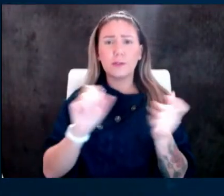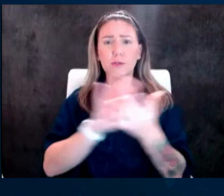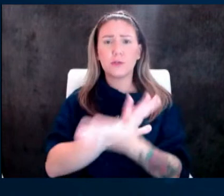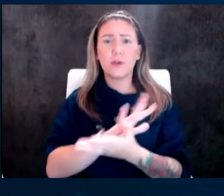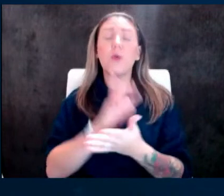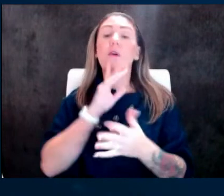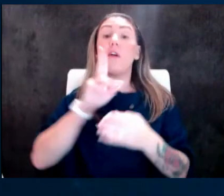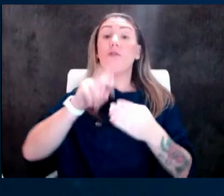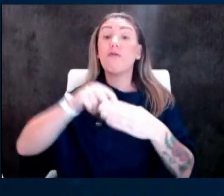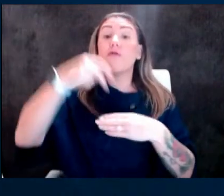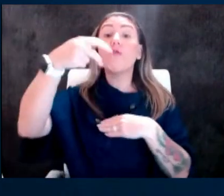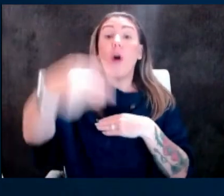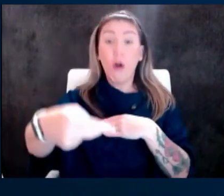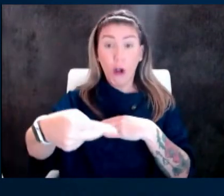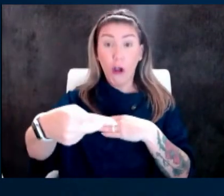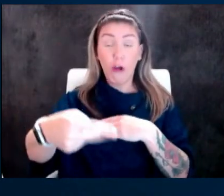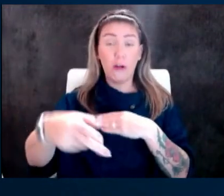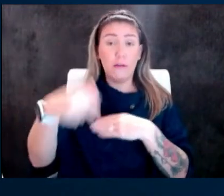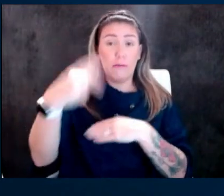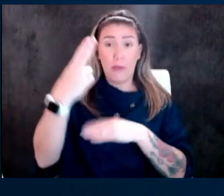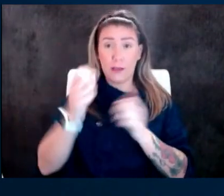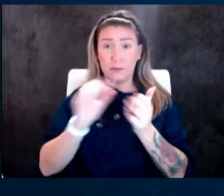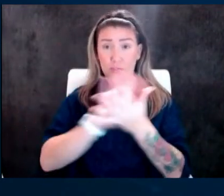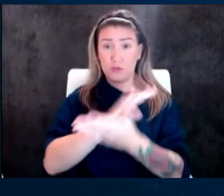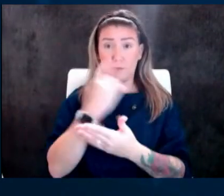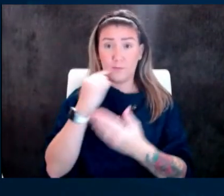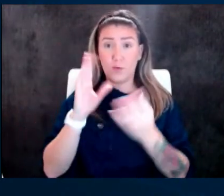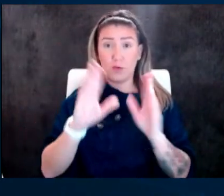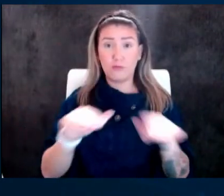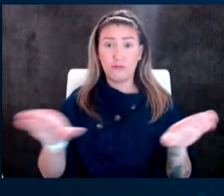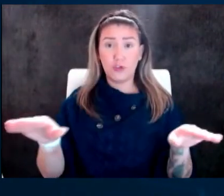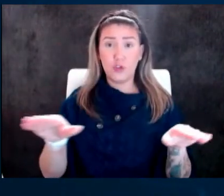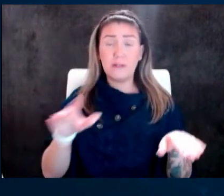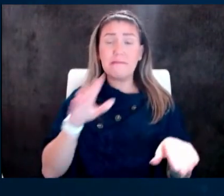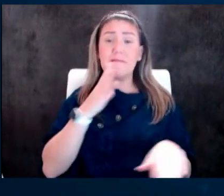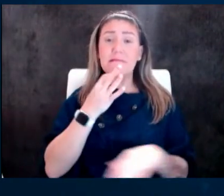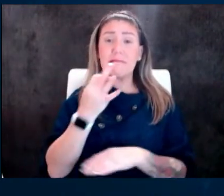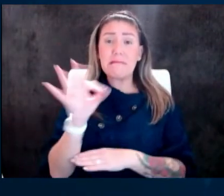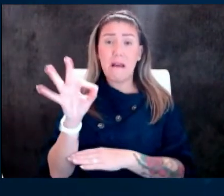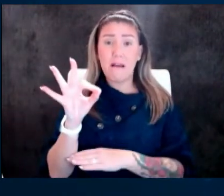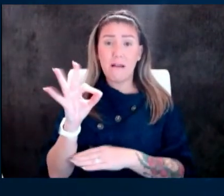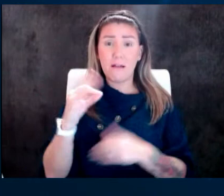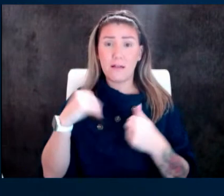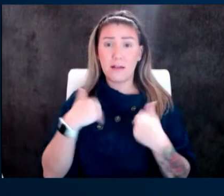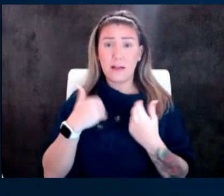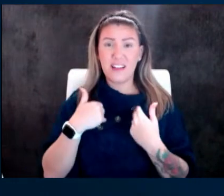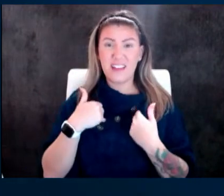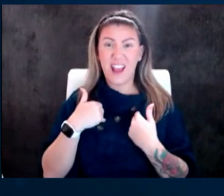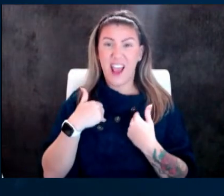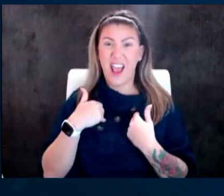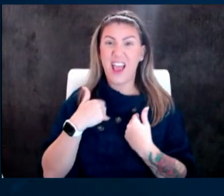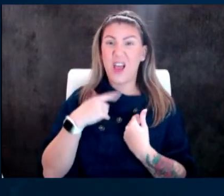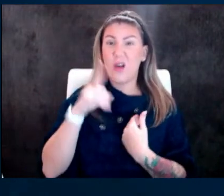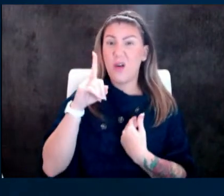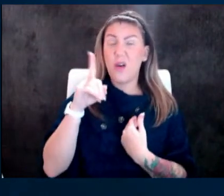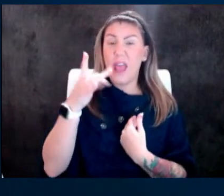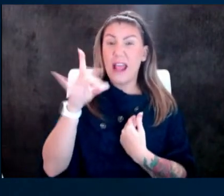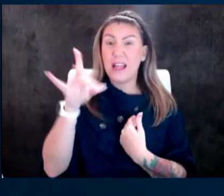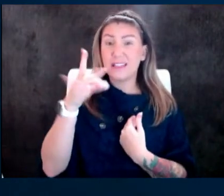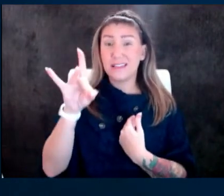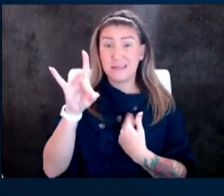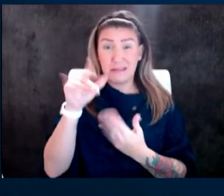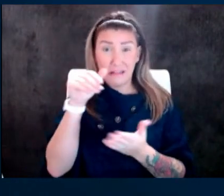cause of injuries for children. Children ages 19 and under account for about 8,000 fall-related visits to the hospital emergency room every